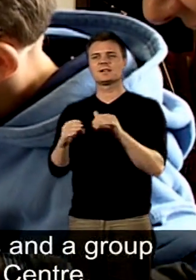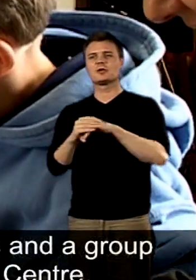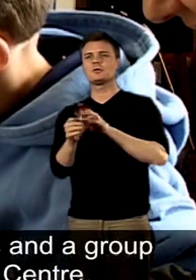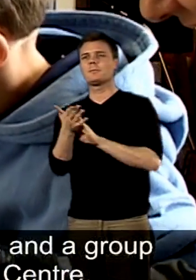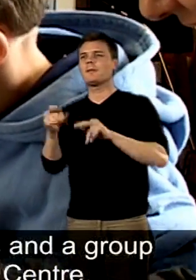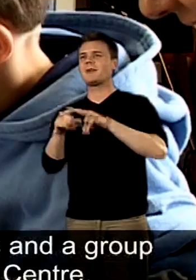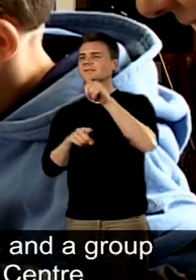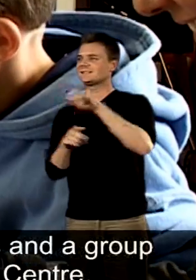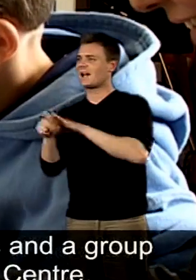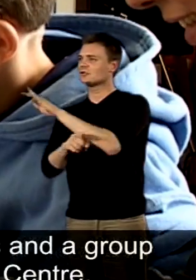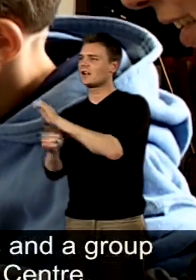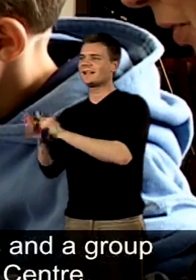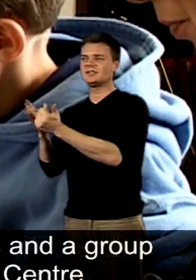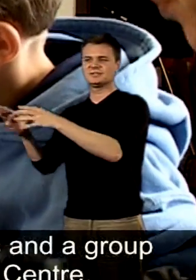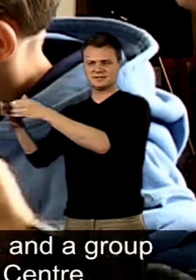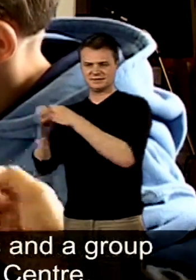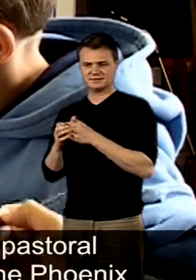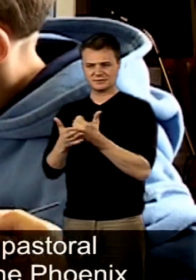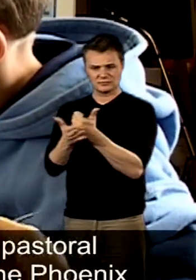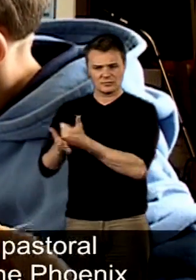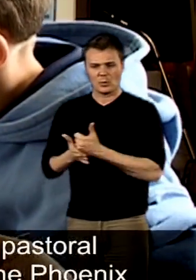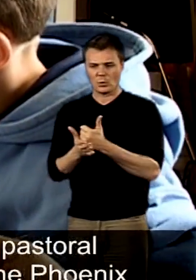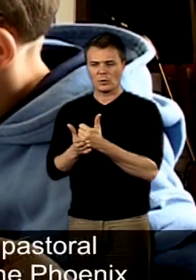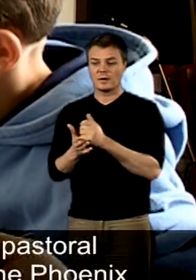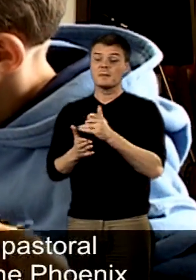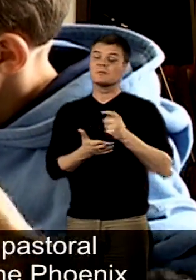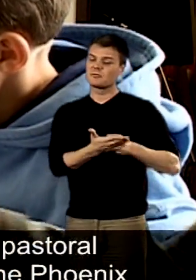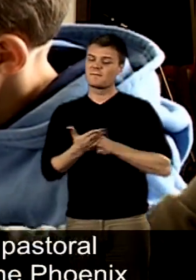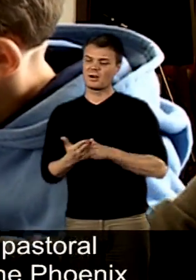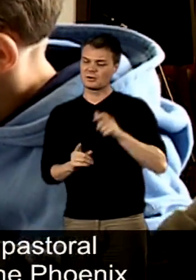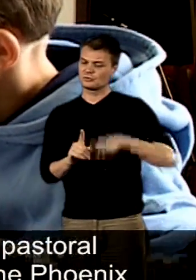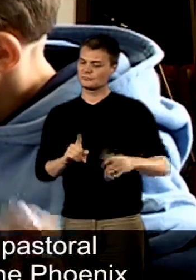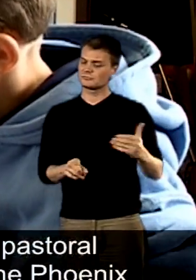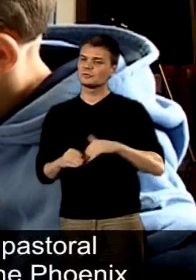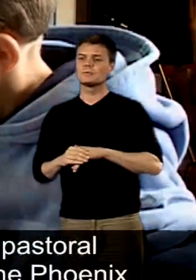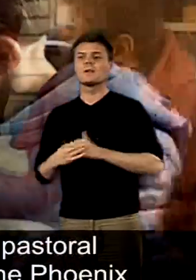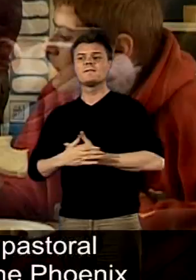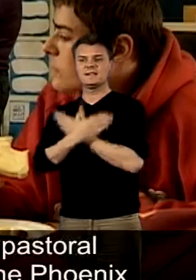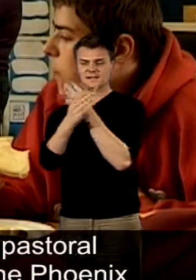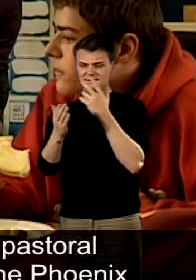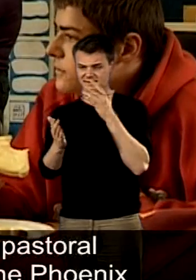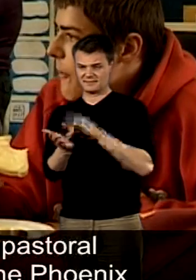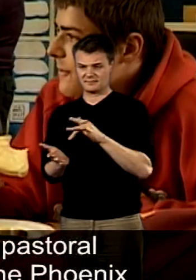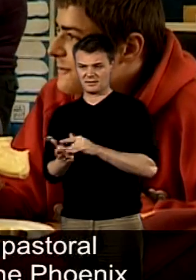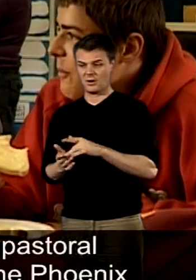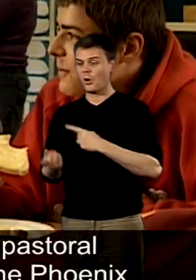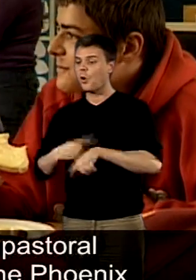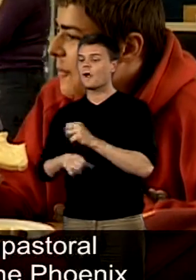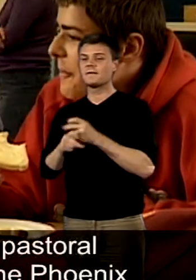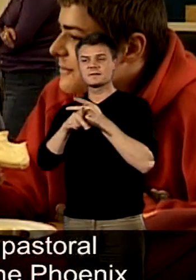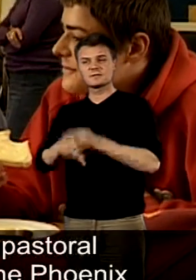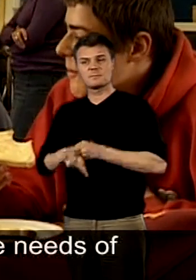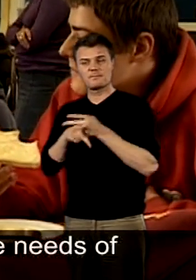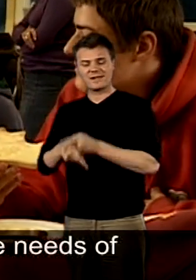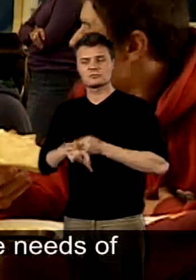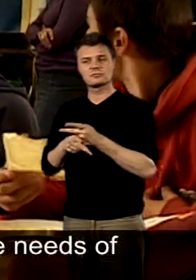group may refer students to the Phoenix Centre. All students using the centre have pastoral support plans. Specialist work in the